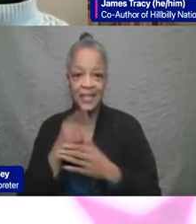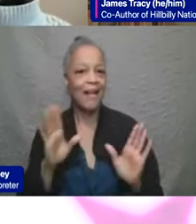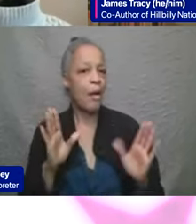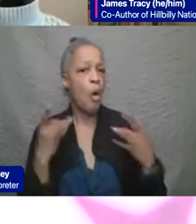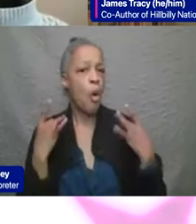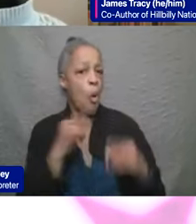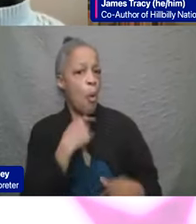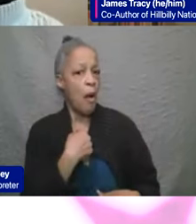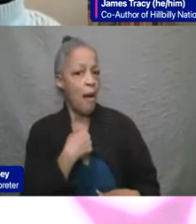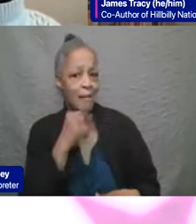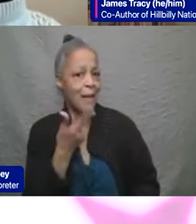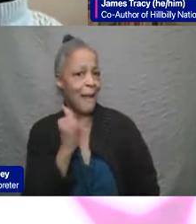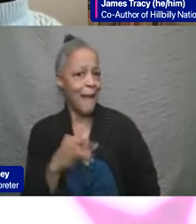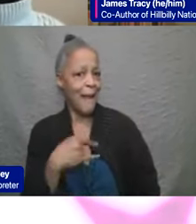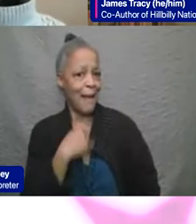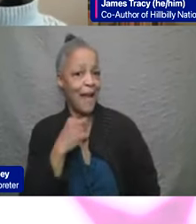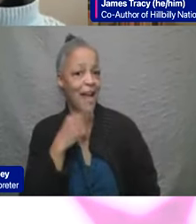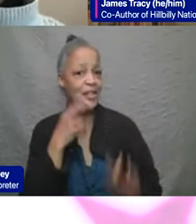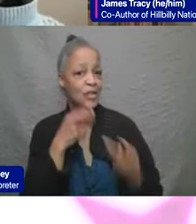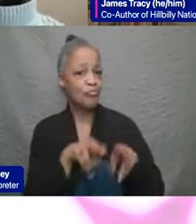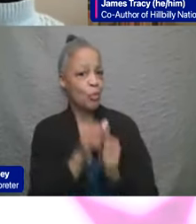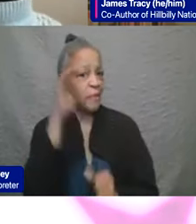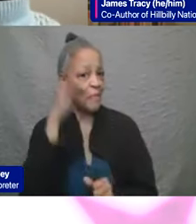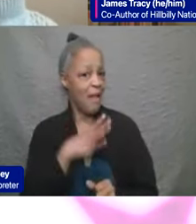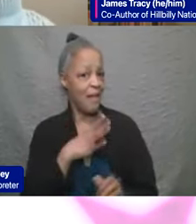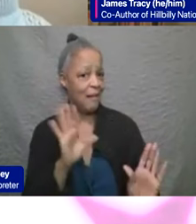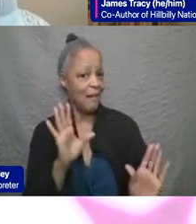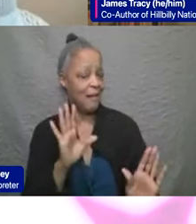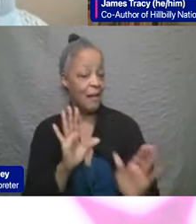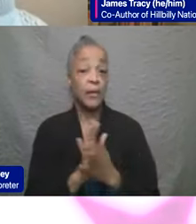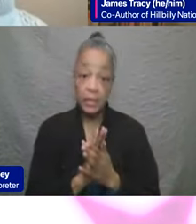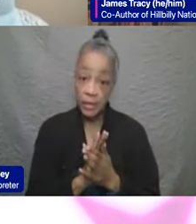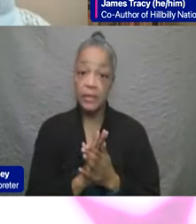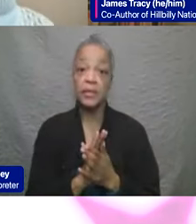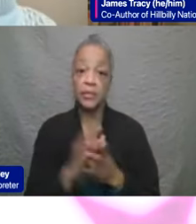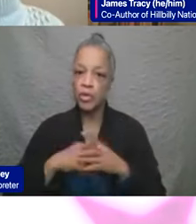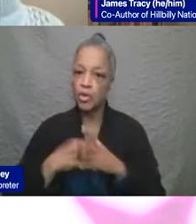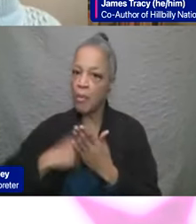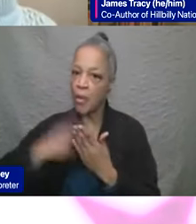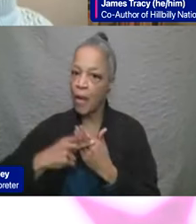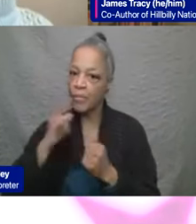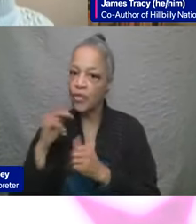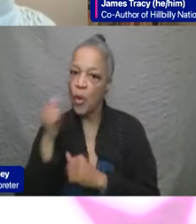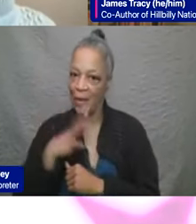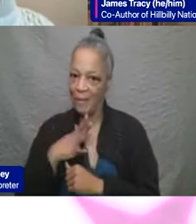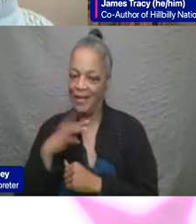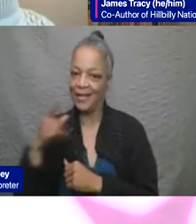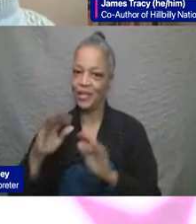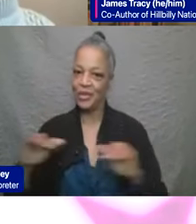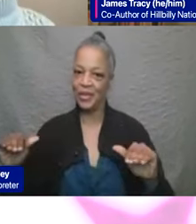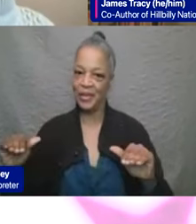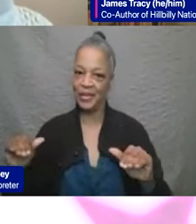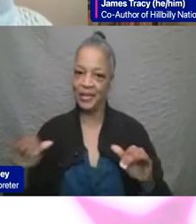gay, I just sleep with men. So it was all of